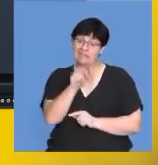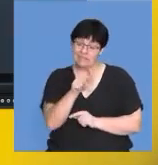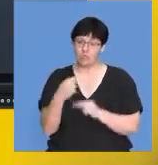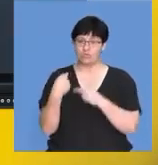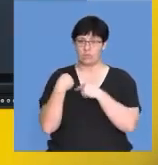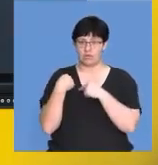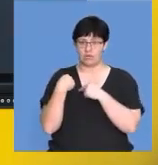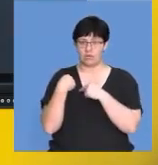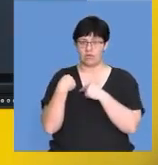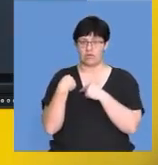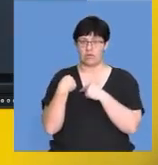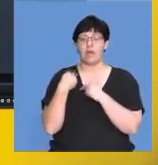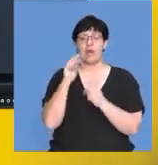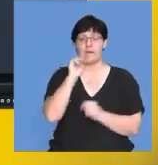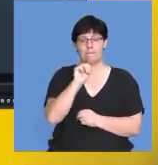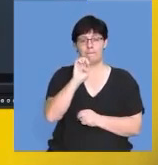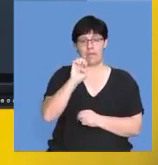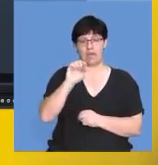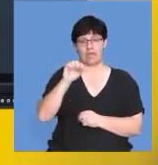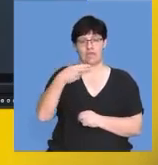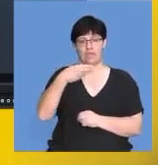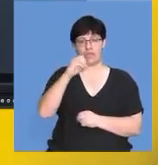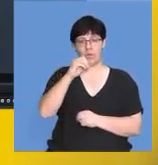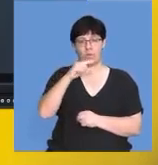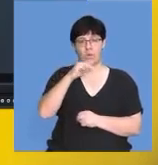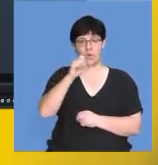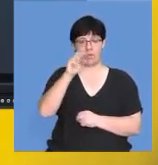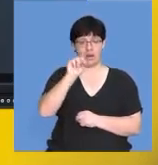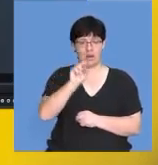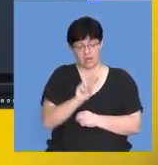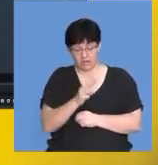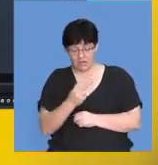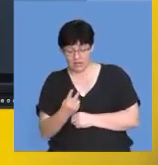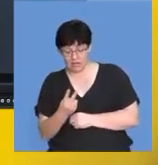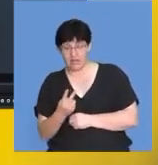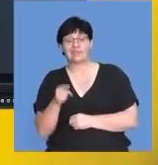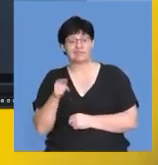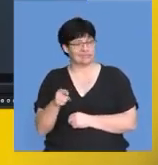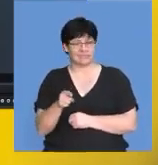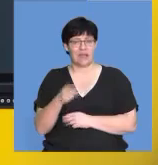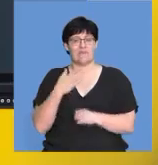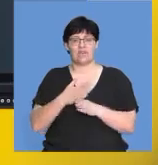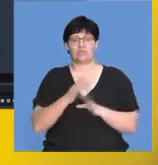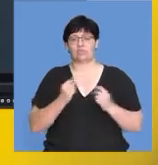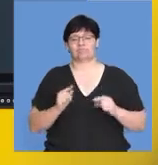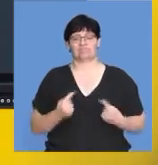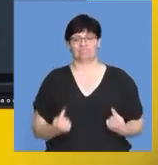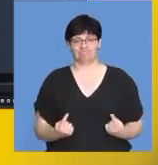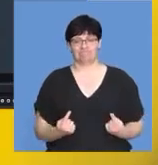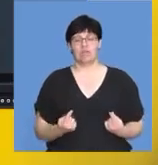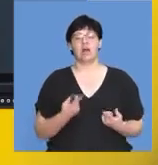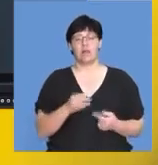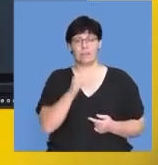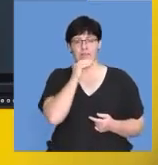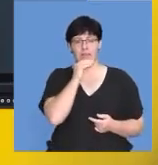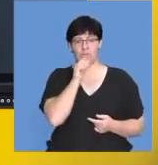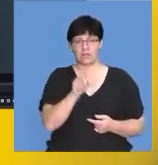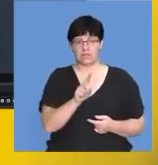for converting methemoglobin into hemoglobin, not being able to carry out its function. And this has resulted in